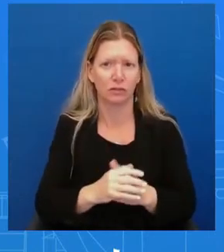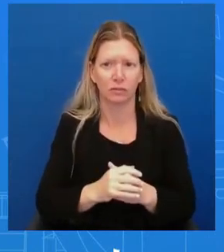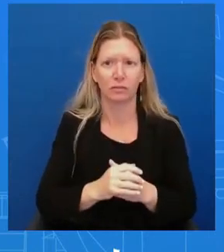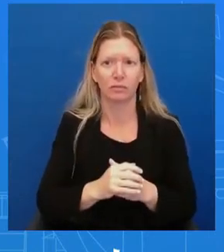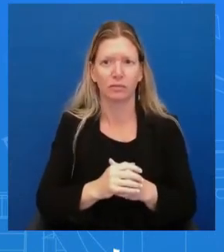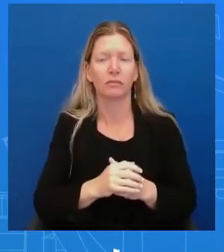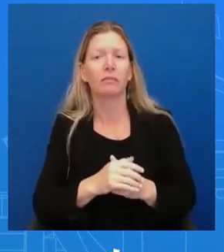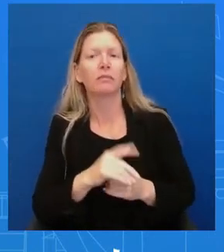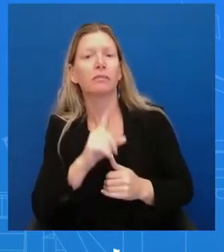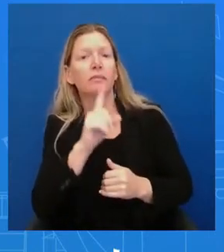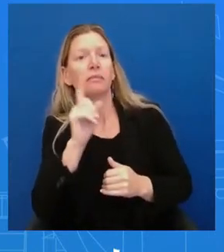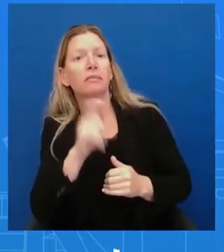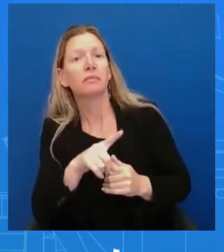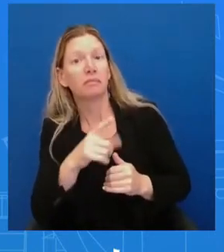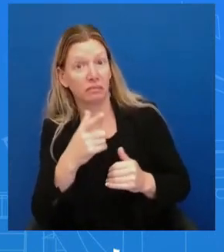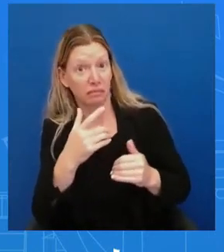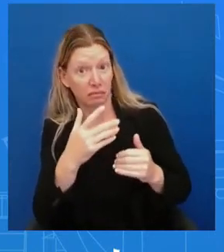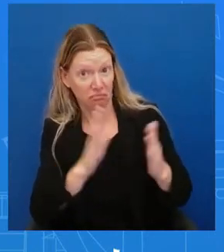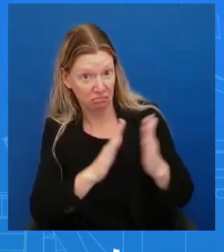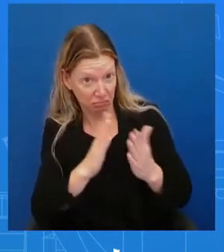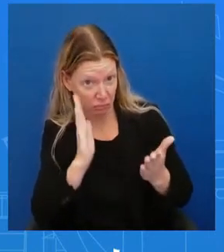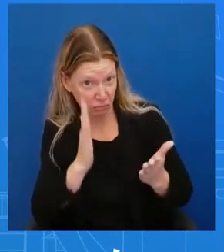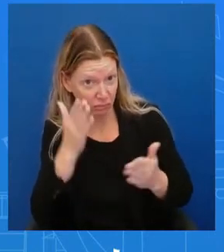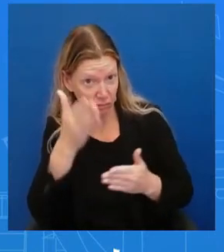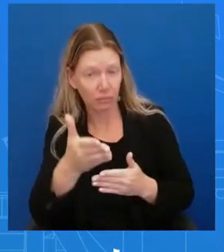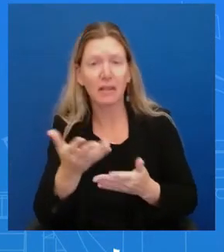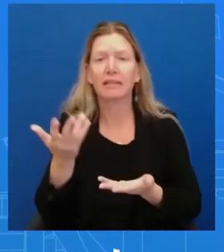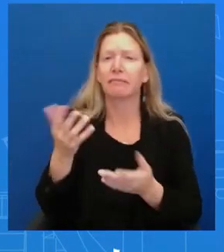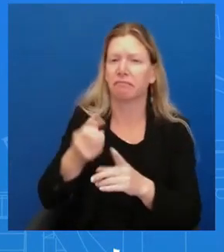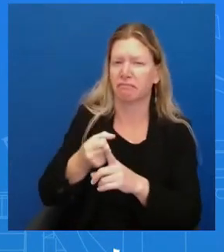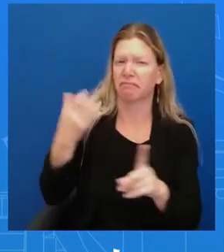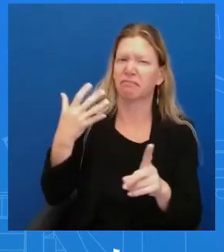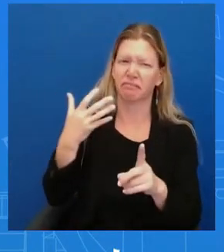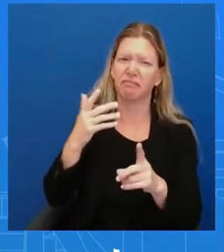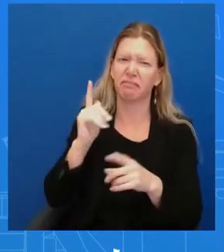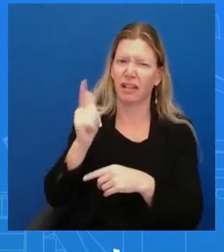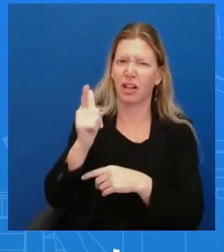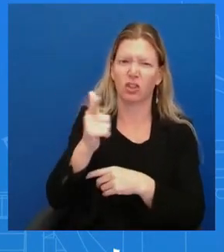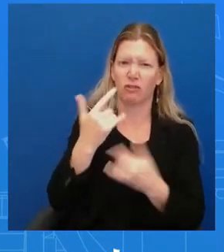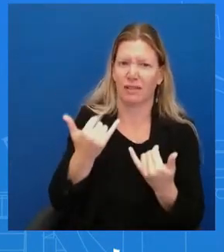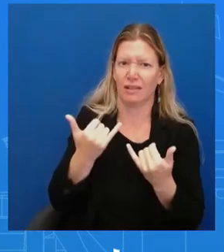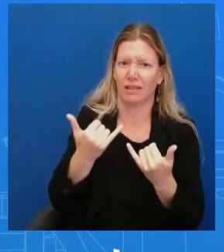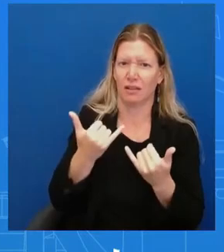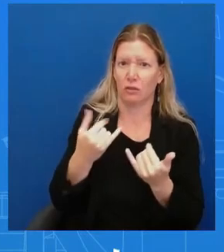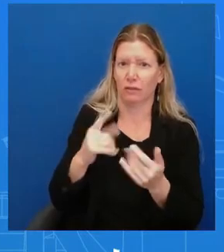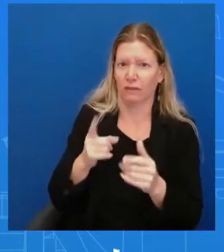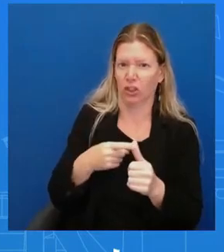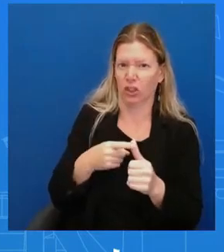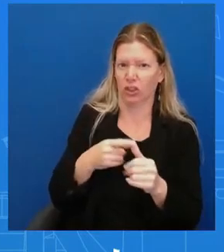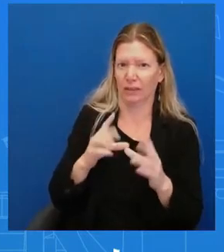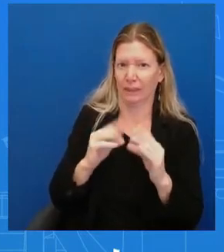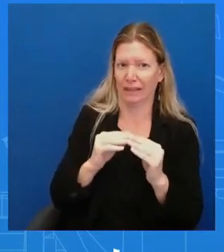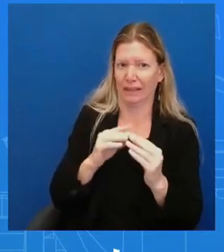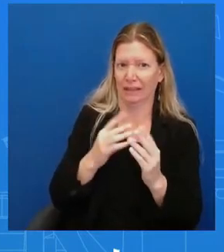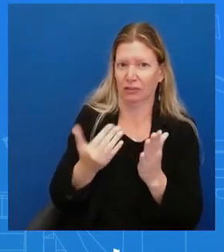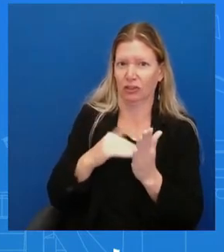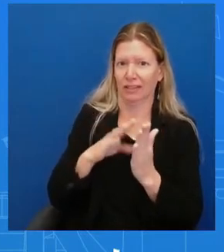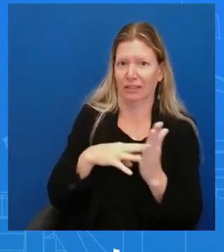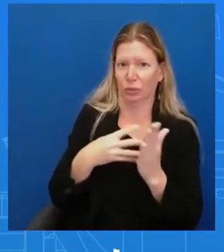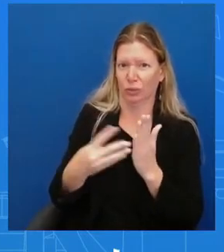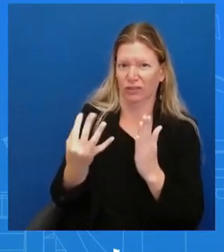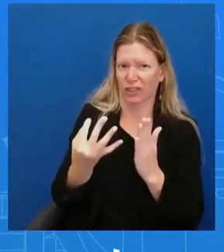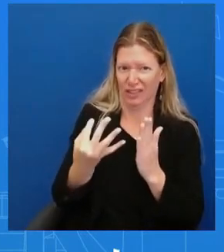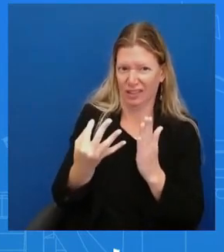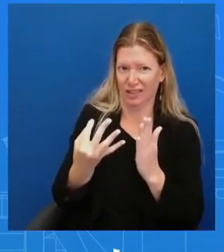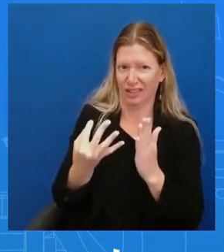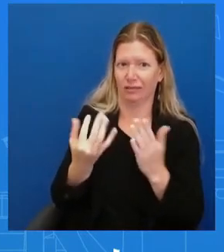rescheduled on Friday. Today, Monday, we're having a conversation. We have laid out our concerns about this for some time, and I think it's important that both sides